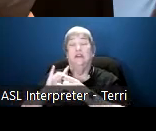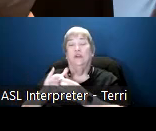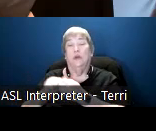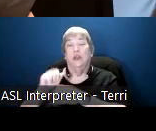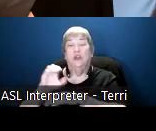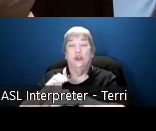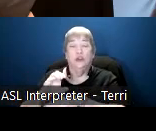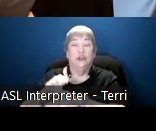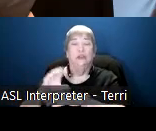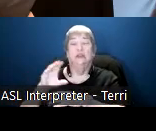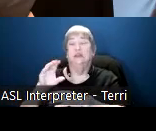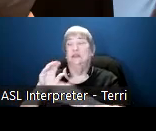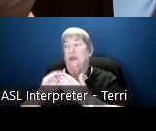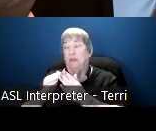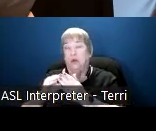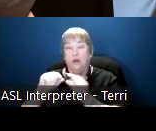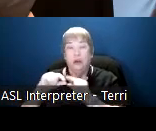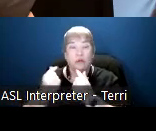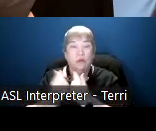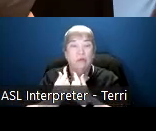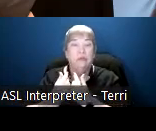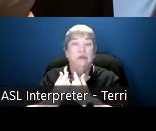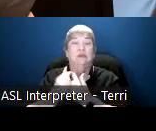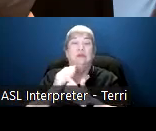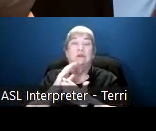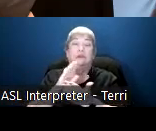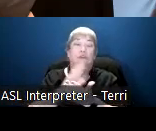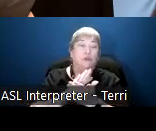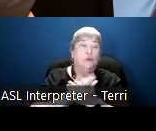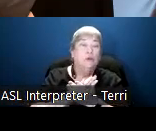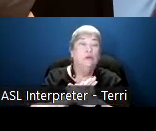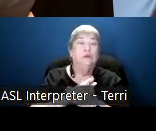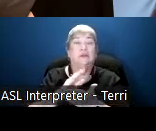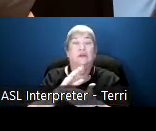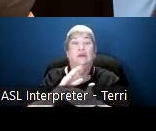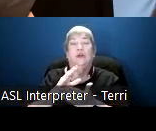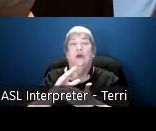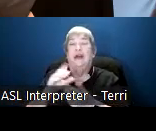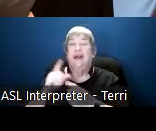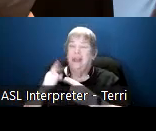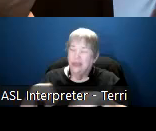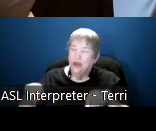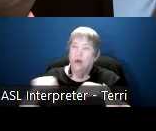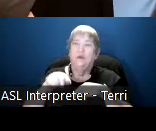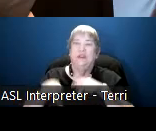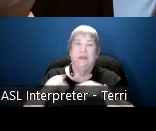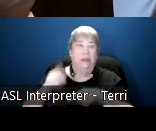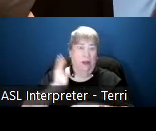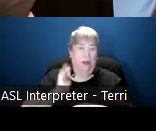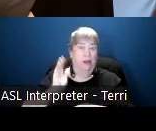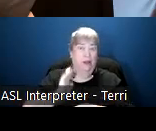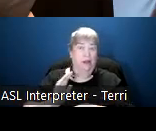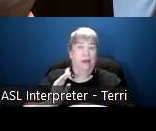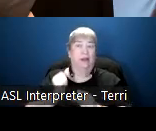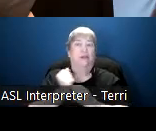education institutions that were really moving this industry, moving this field and creating what we